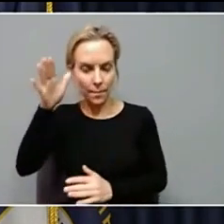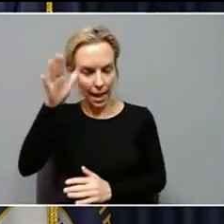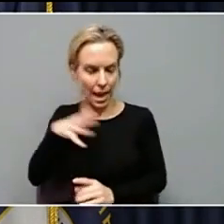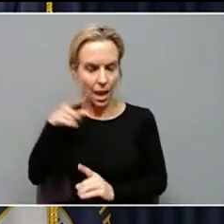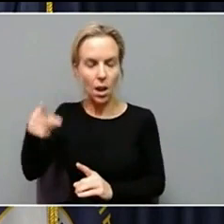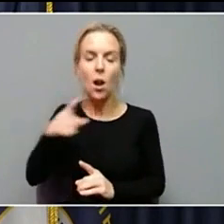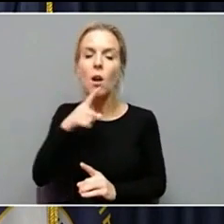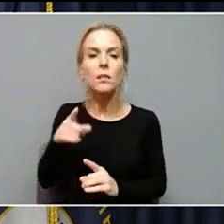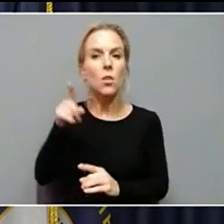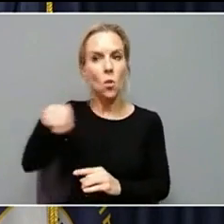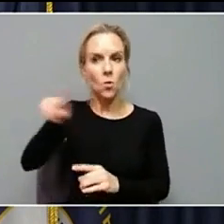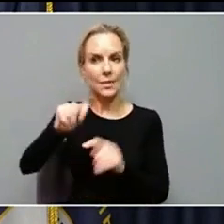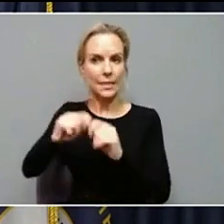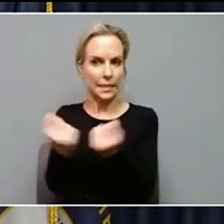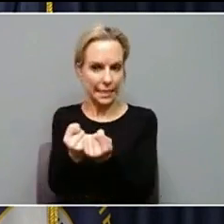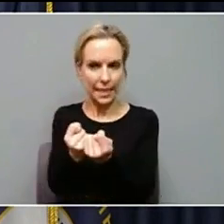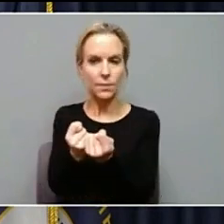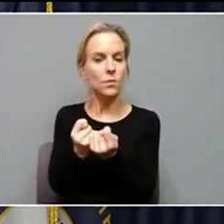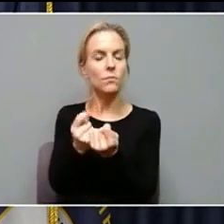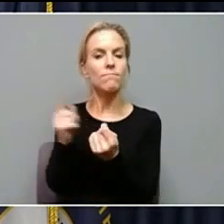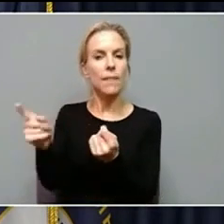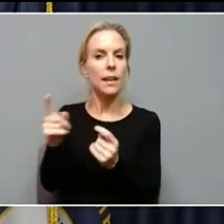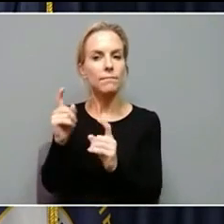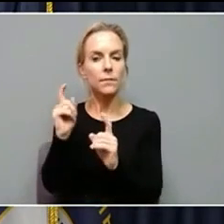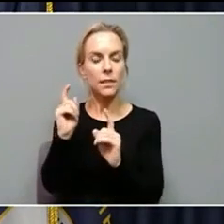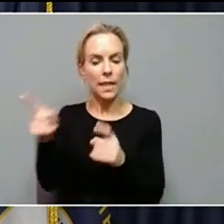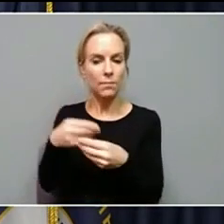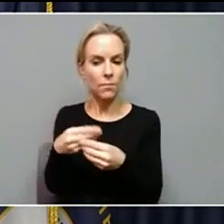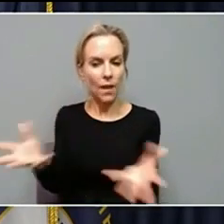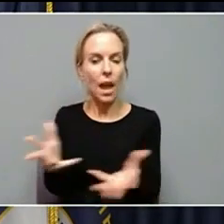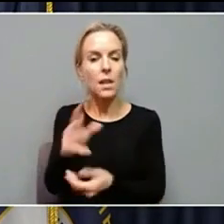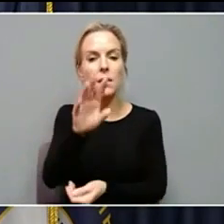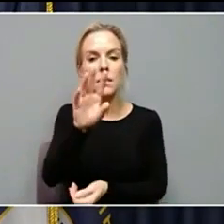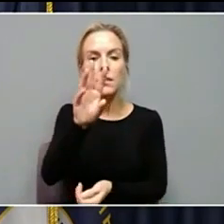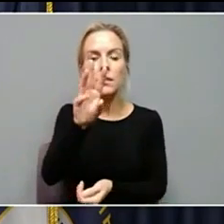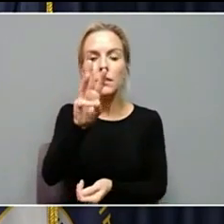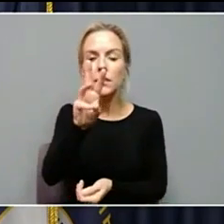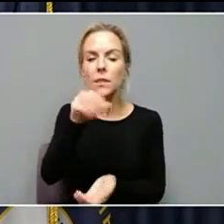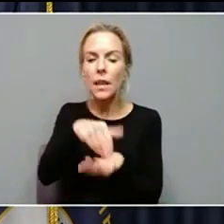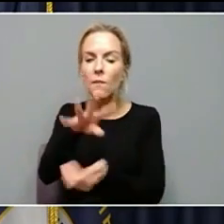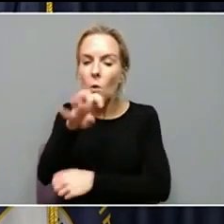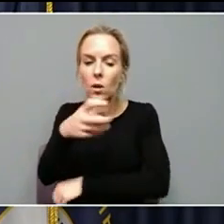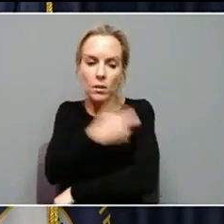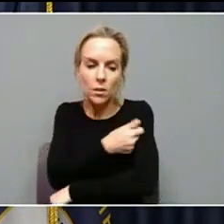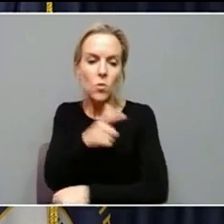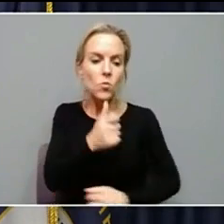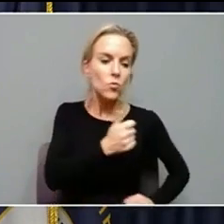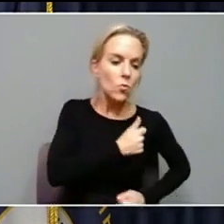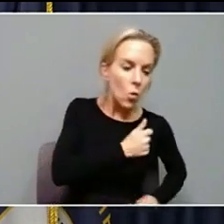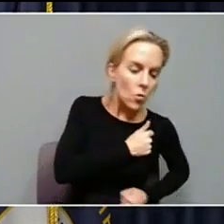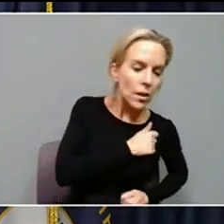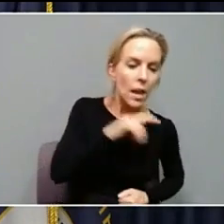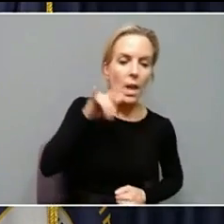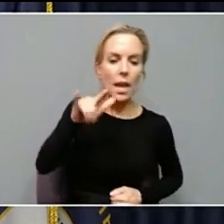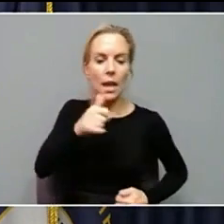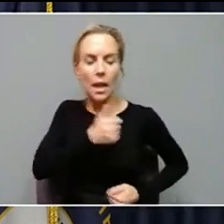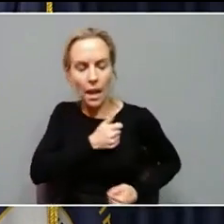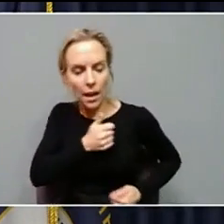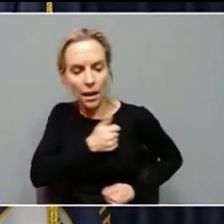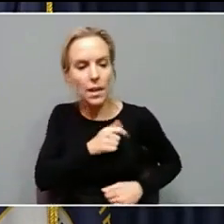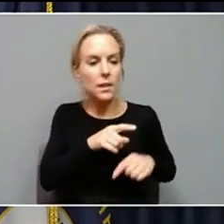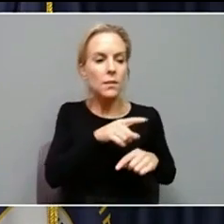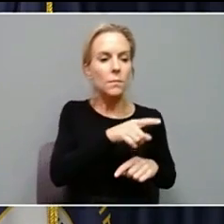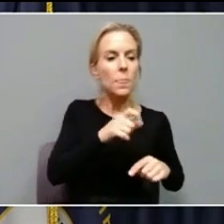over 6,400 vaccinations to soldiers, to airmen, to retirees, dependents, and